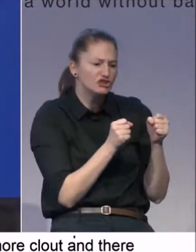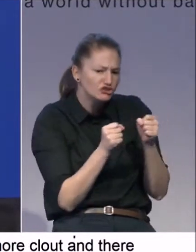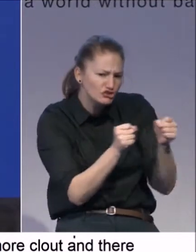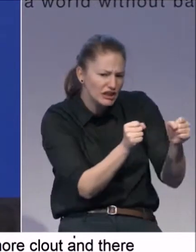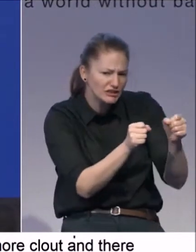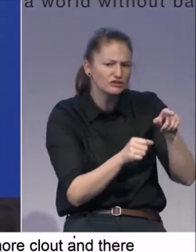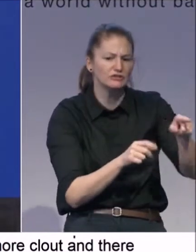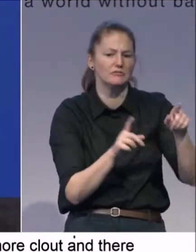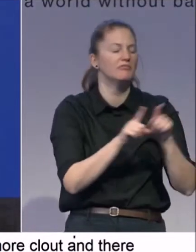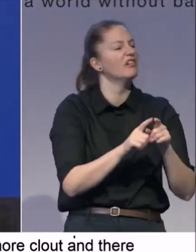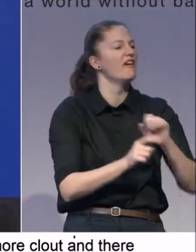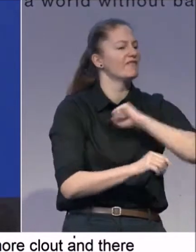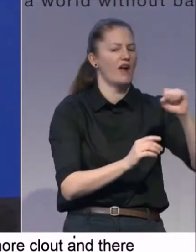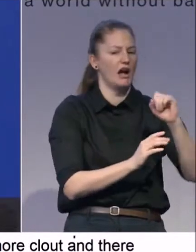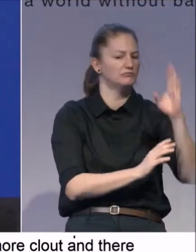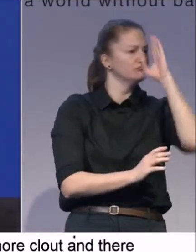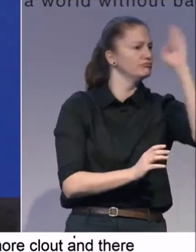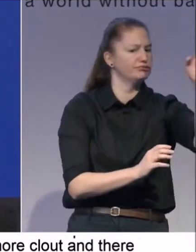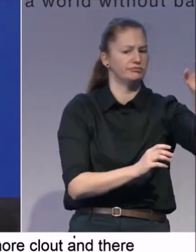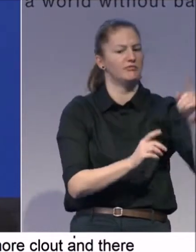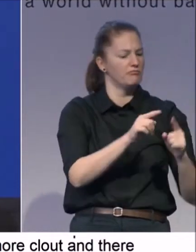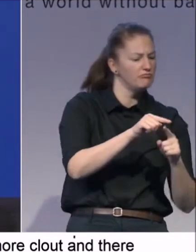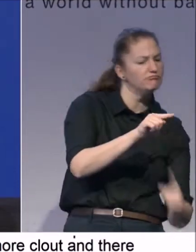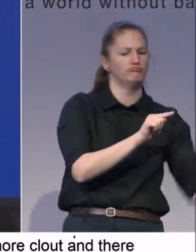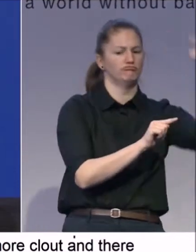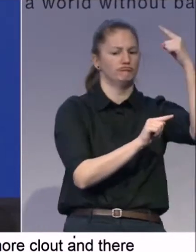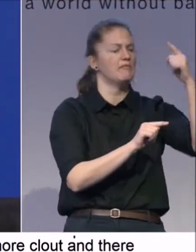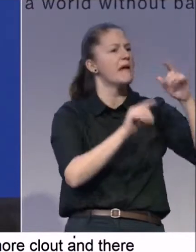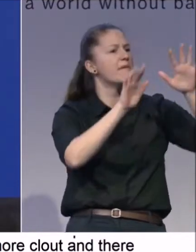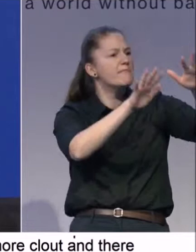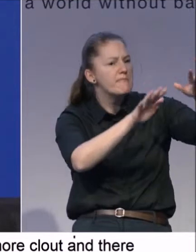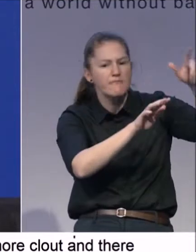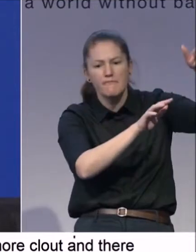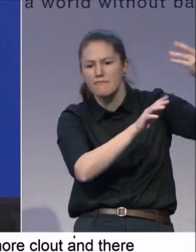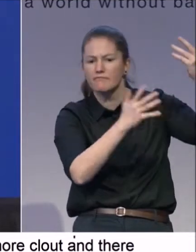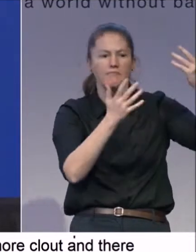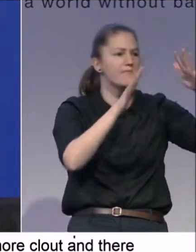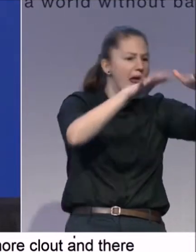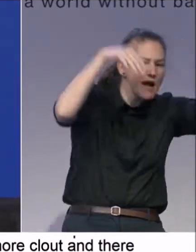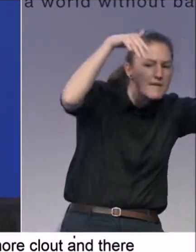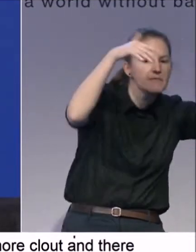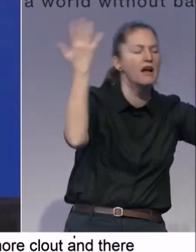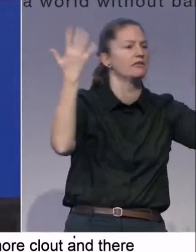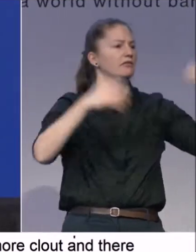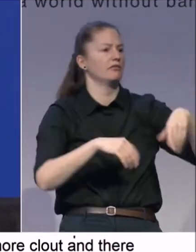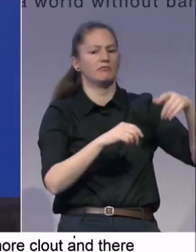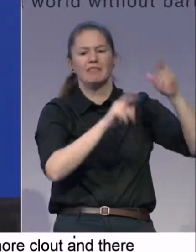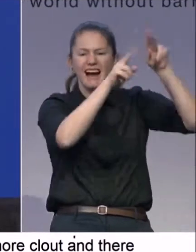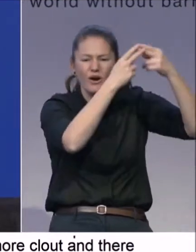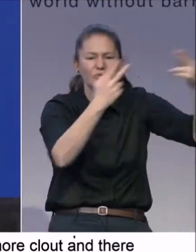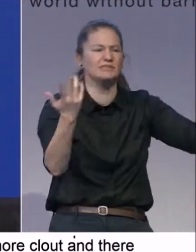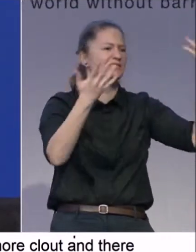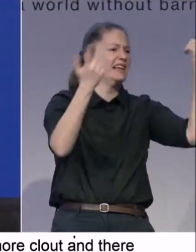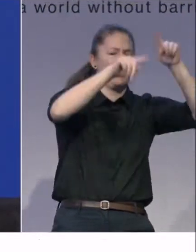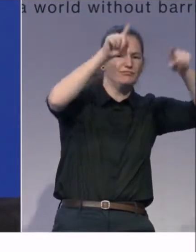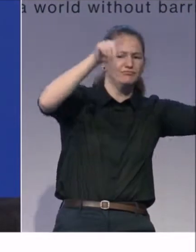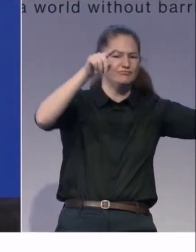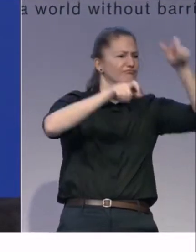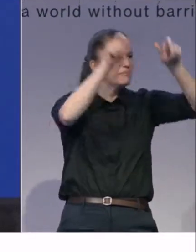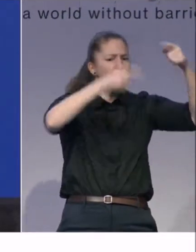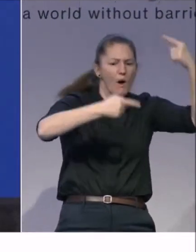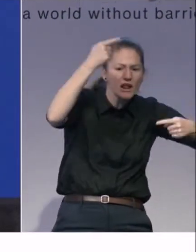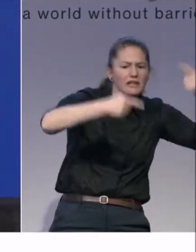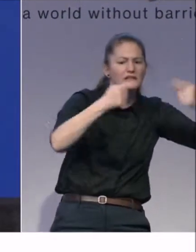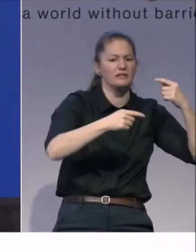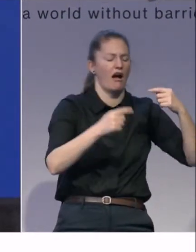you're going to the business leaders, you're going to the ministers, you're going to the UN, and trying to influence them directly at the top. I